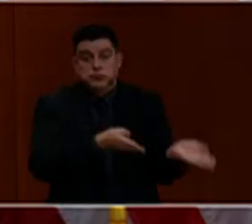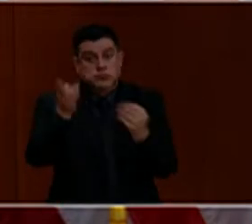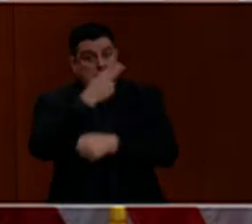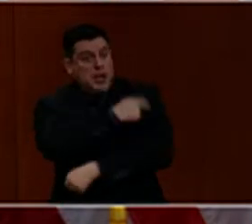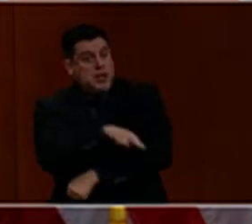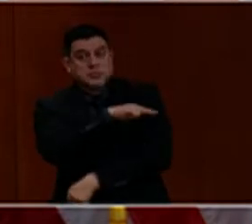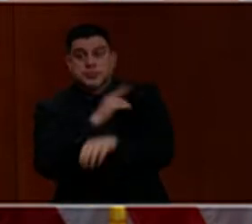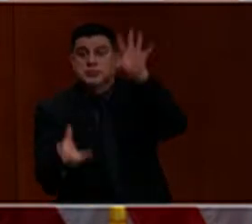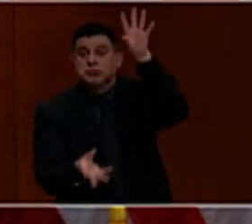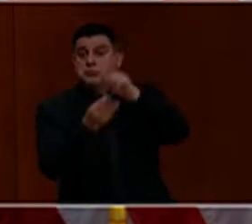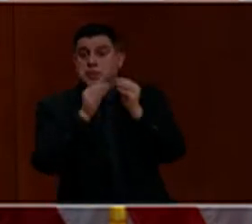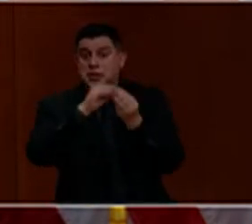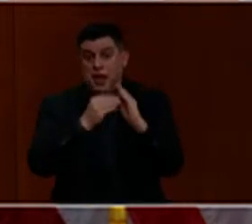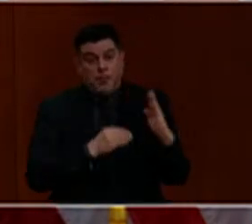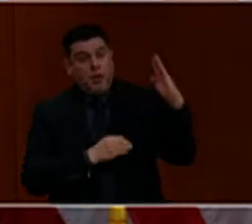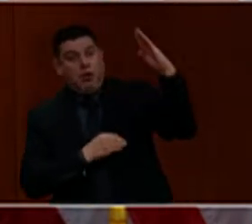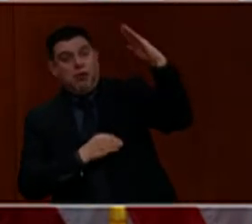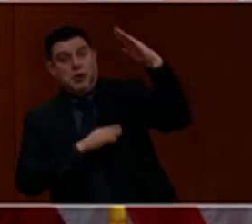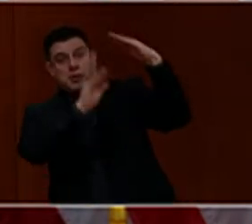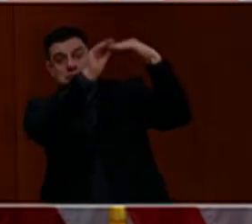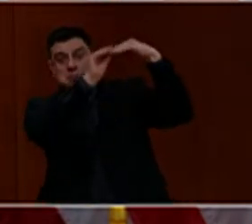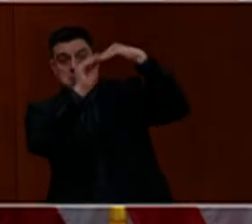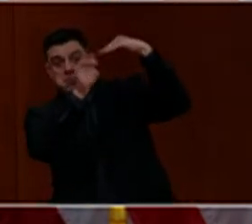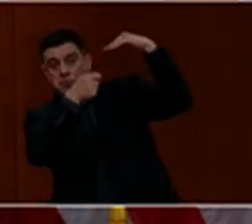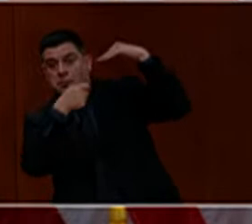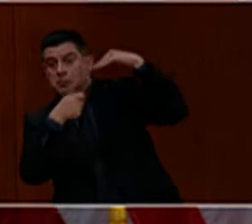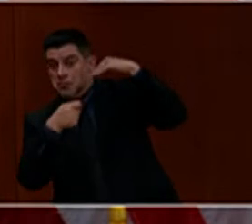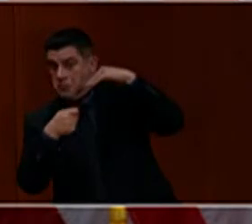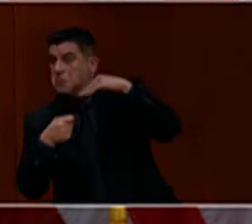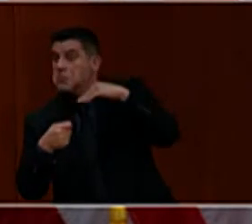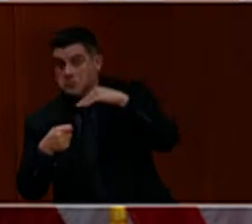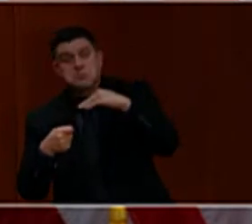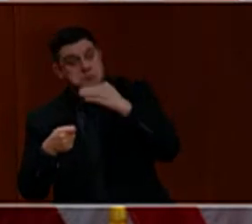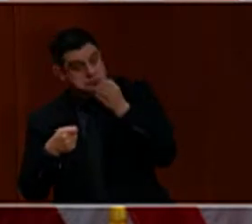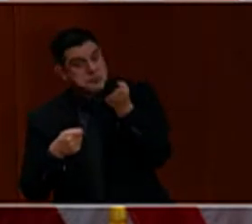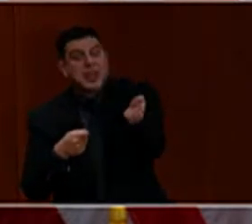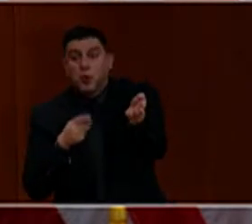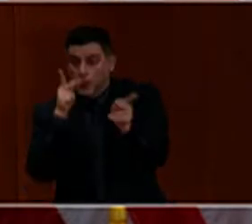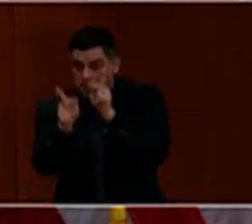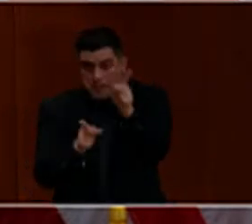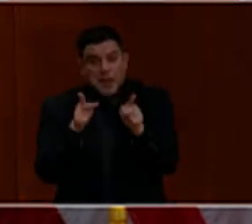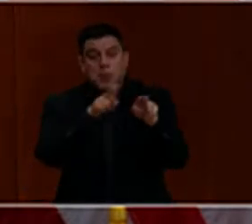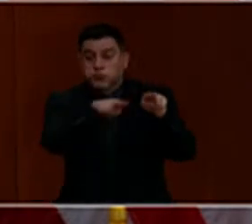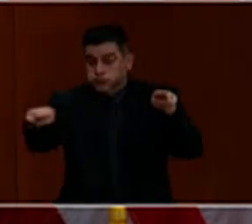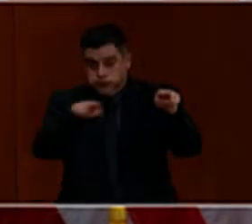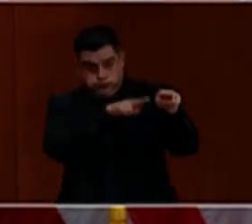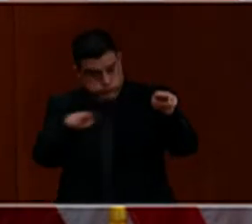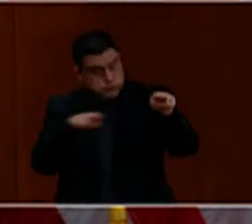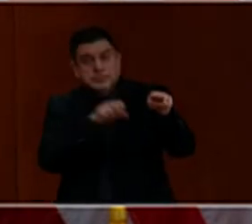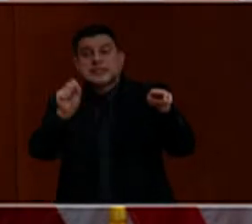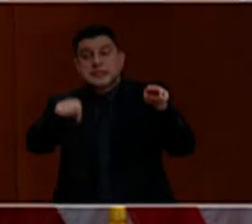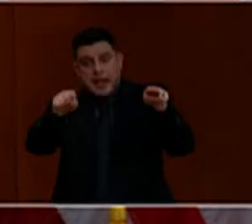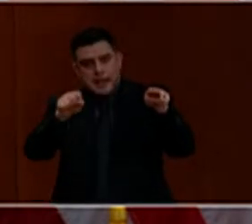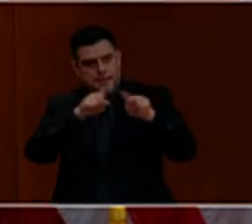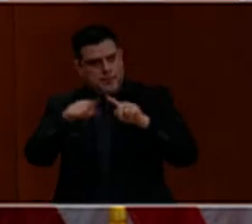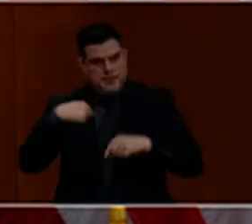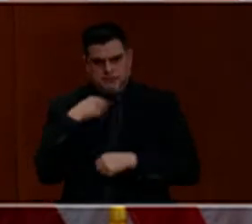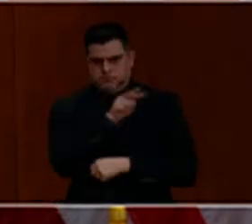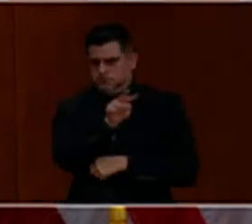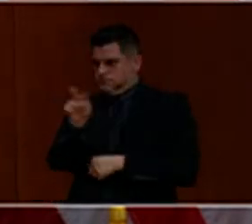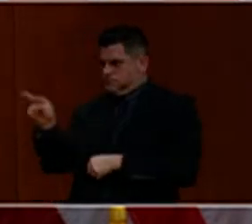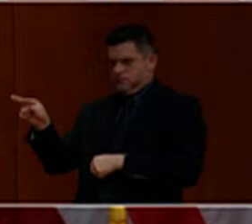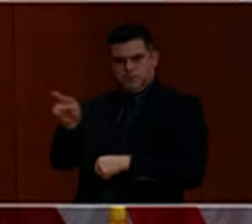we pray for the best possible outcomes. But I do think that you're probably going to see better outcomes with